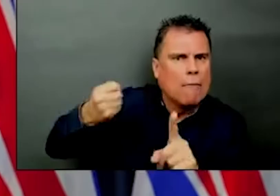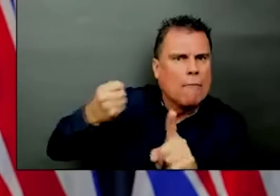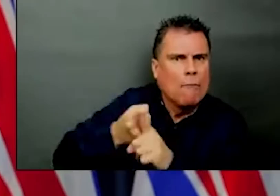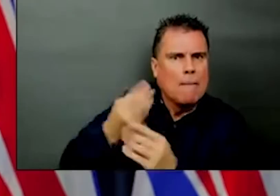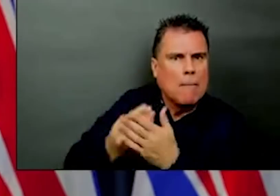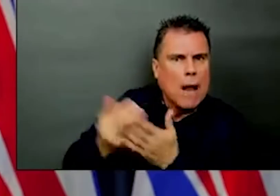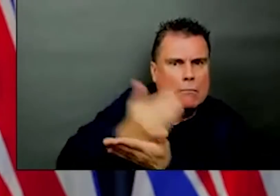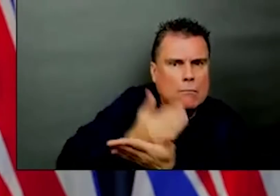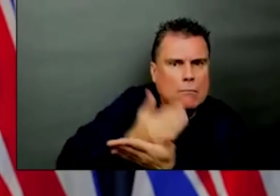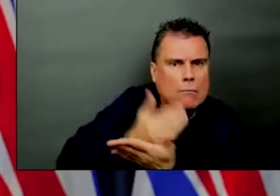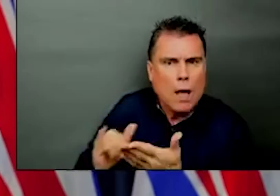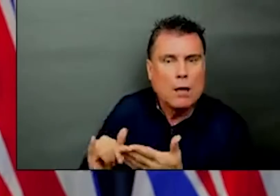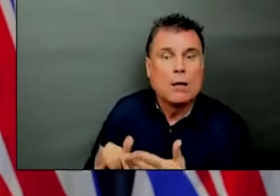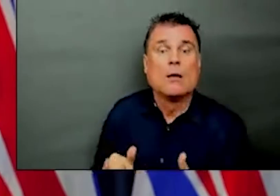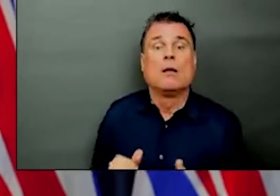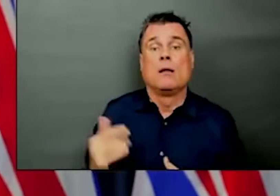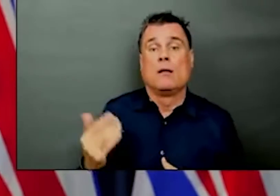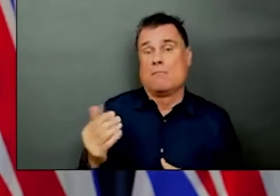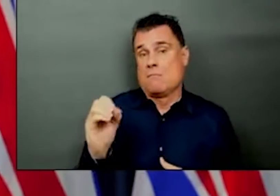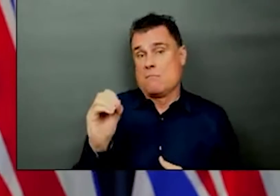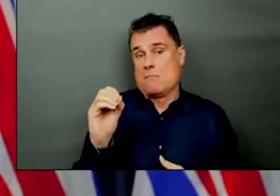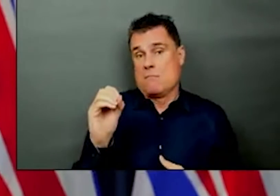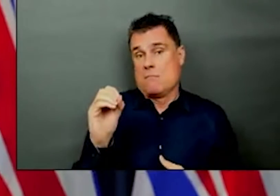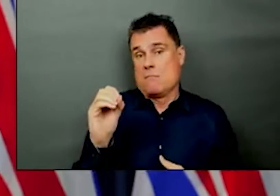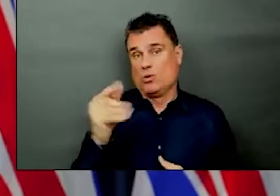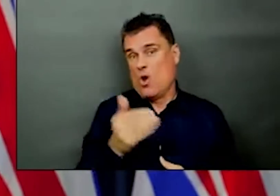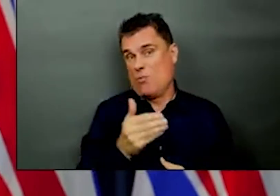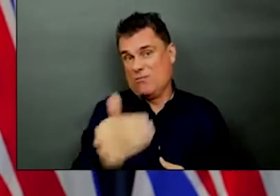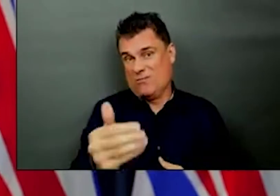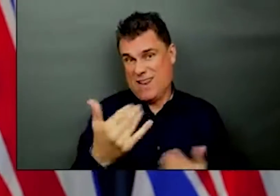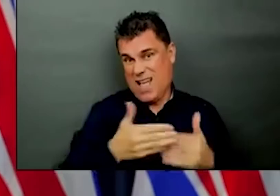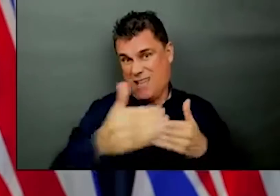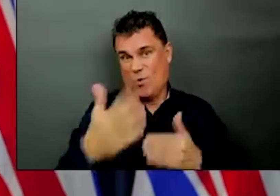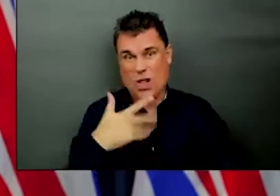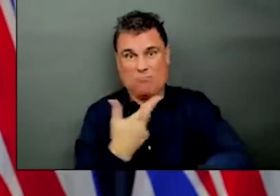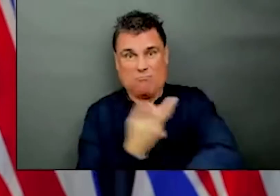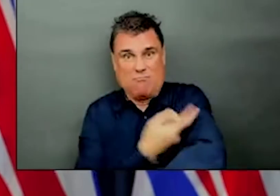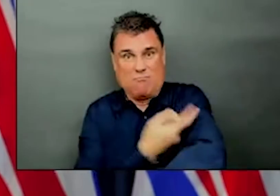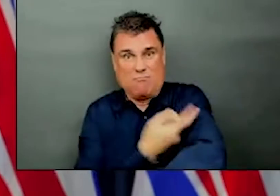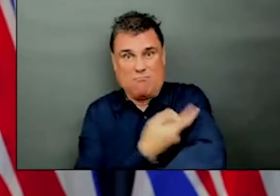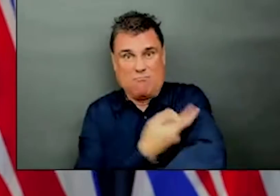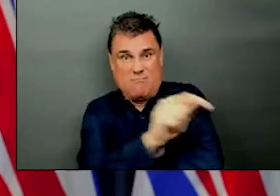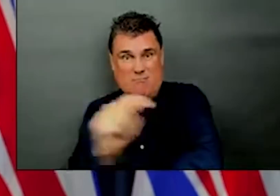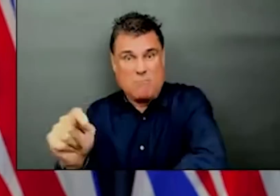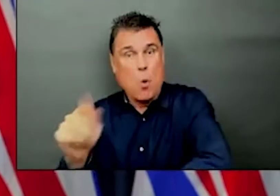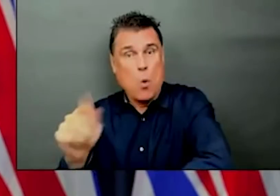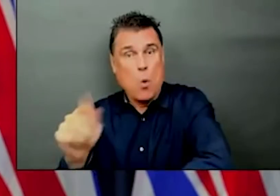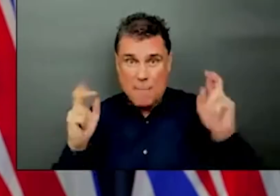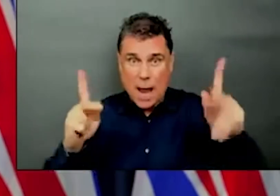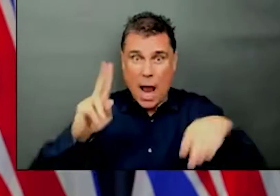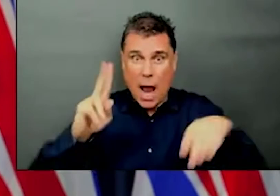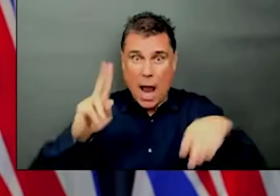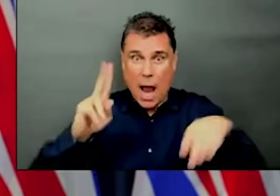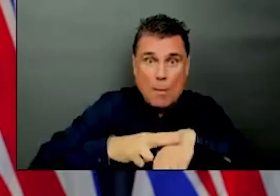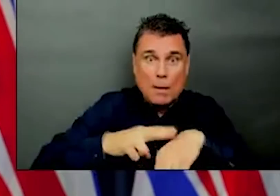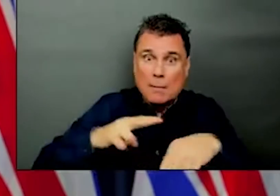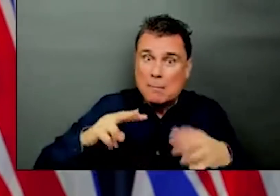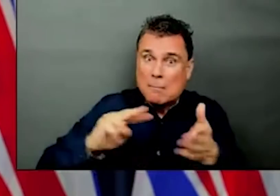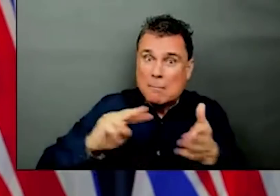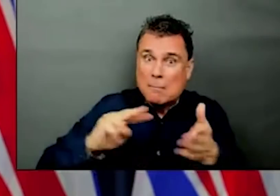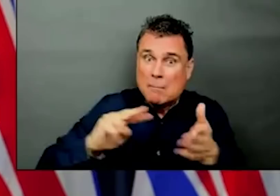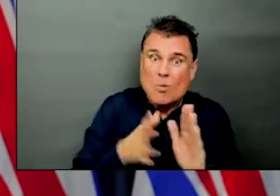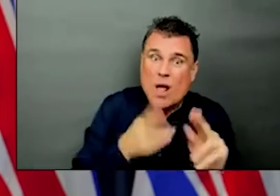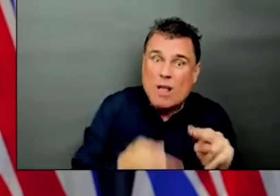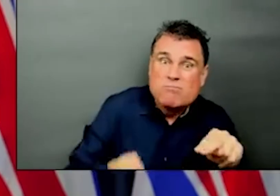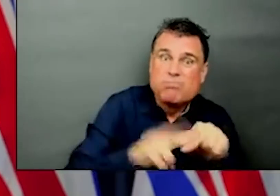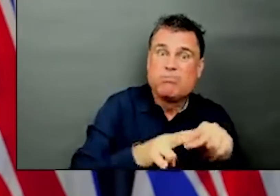back to seeing claims go up a lot by the end of the year as people return to normal. How are you factoring that in? How conservatively, when are you